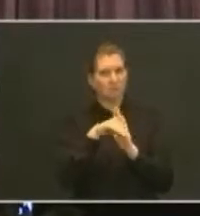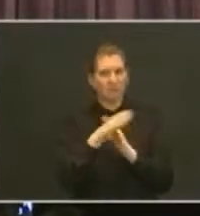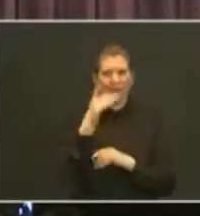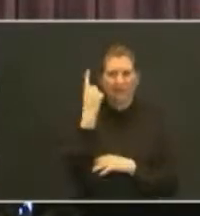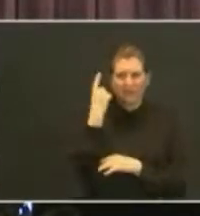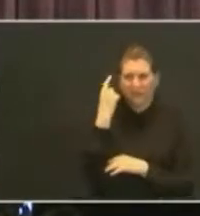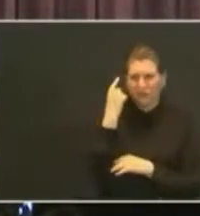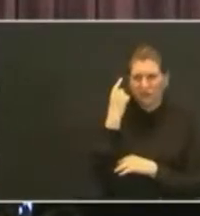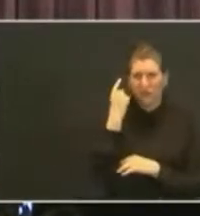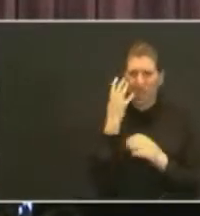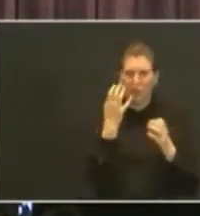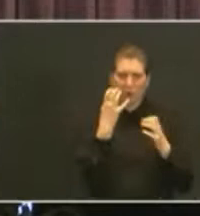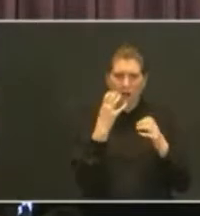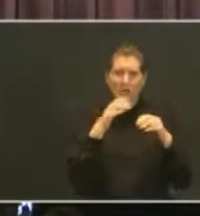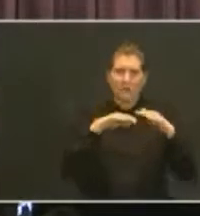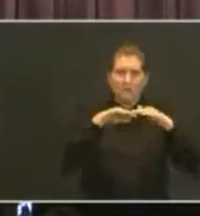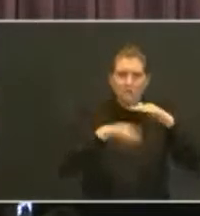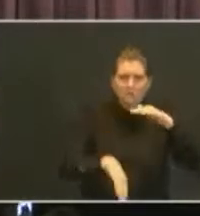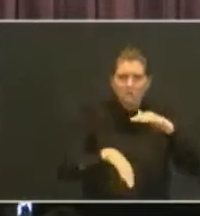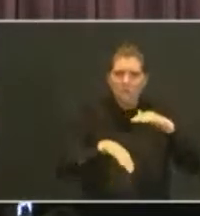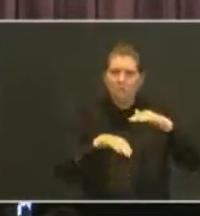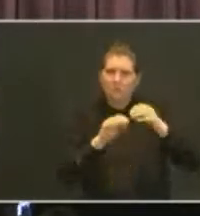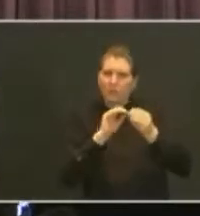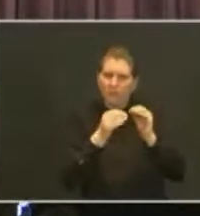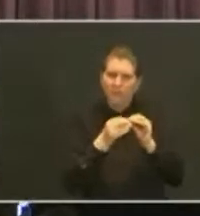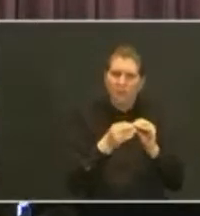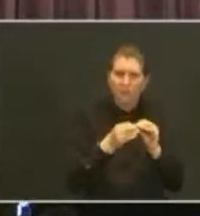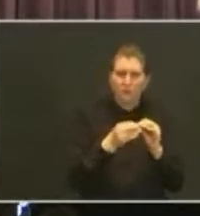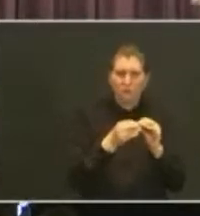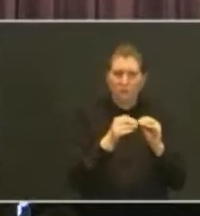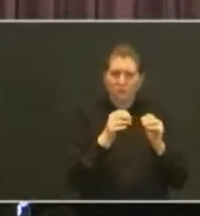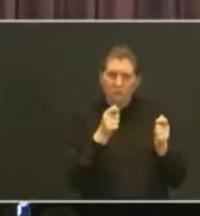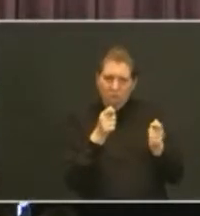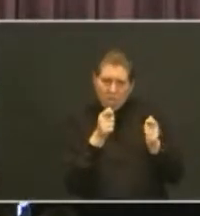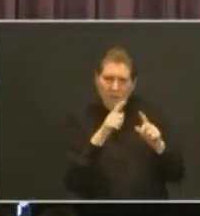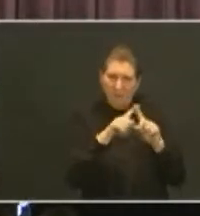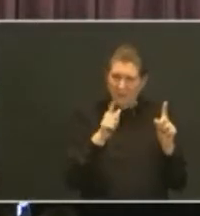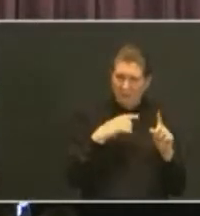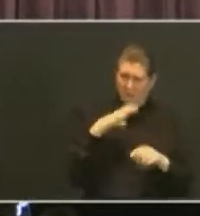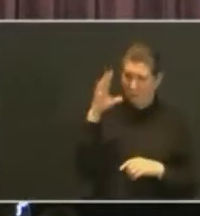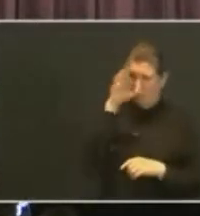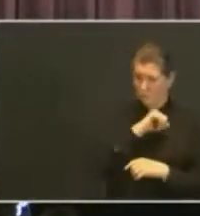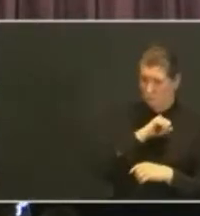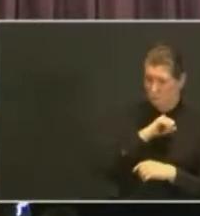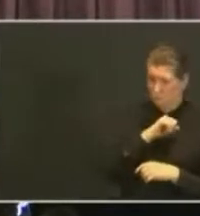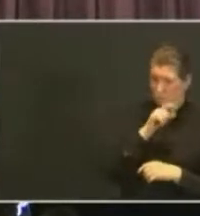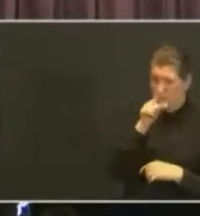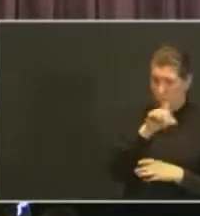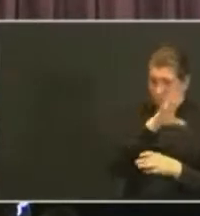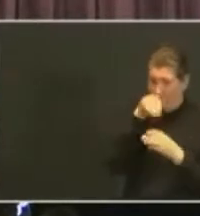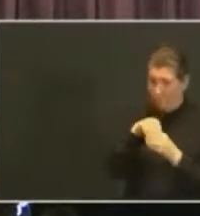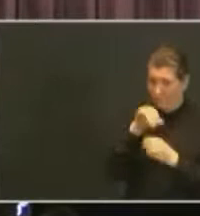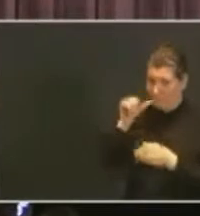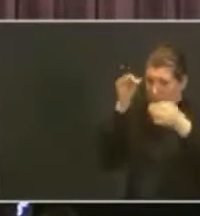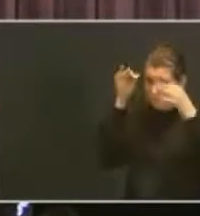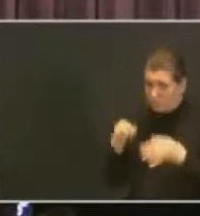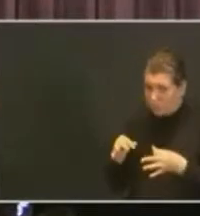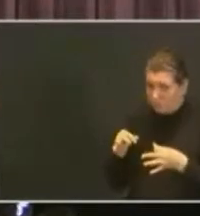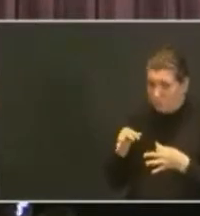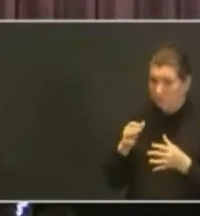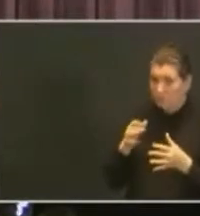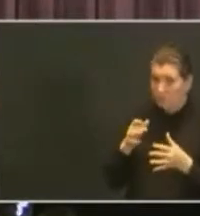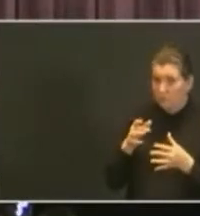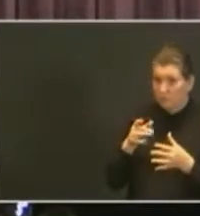keep under control. I assume you had some type of input. She asked you, should we continue this executive order? Did she ask you?